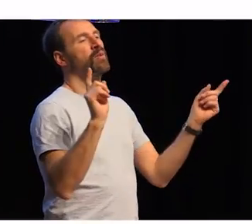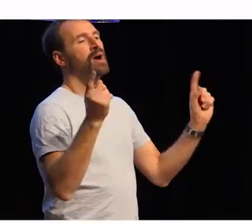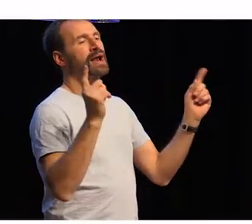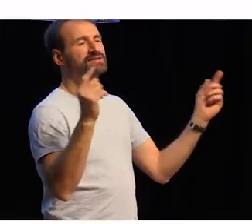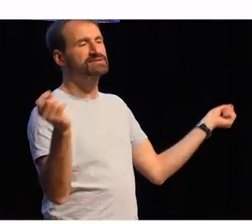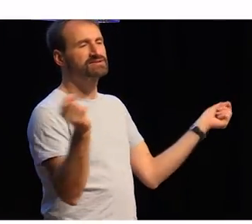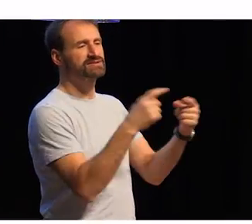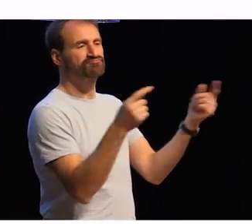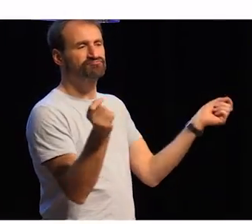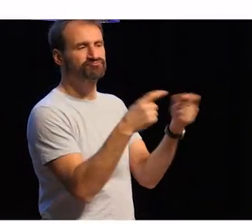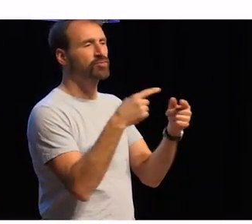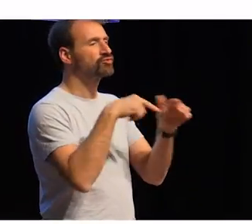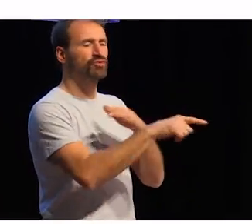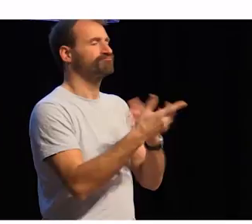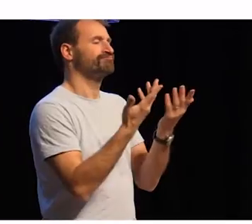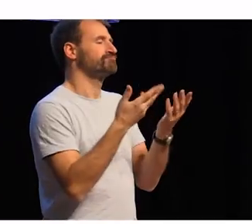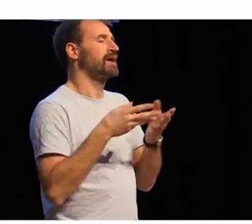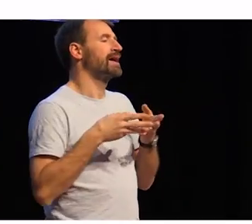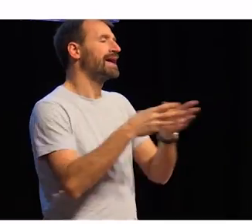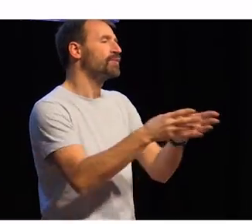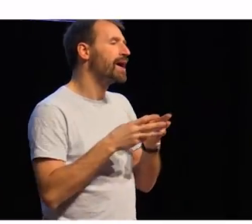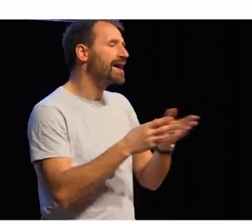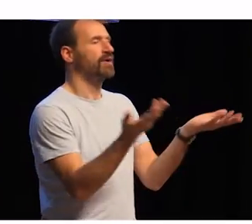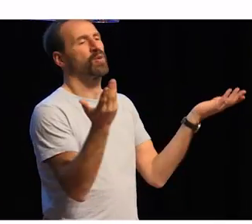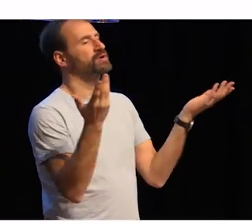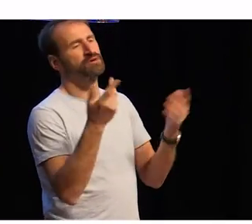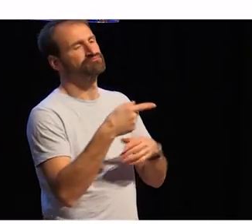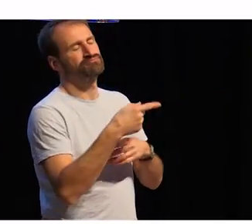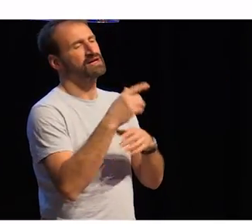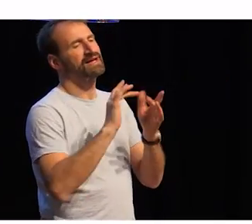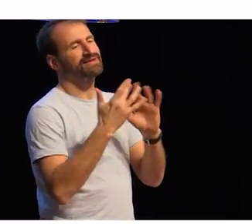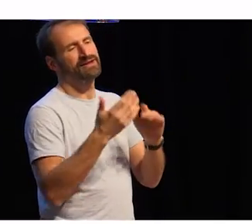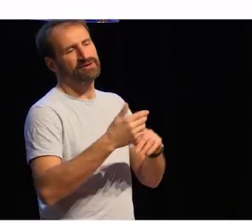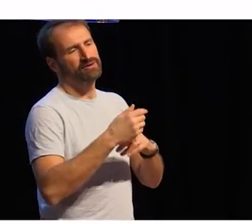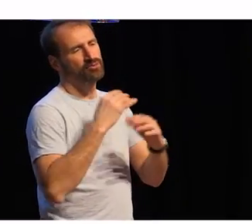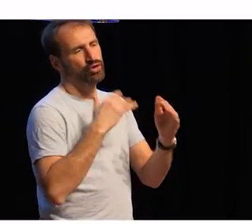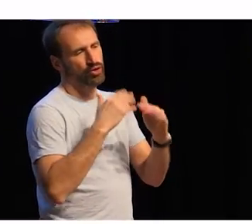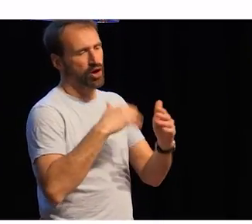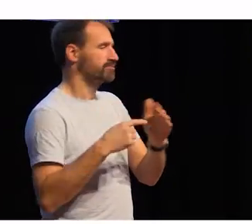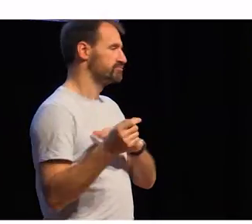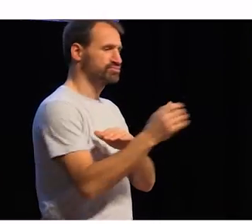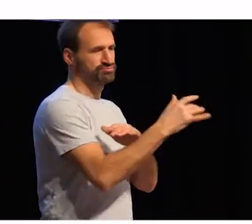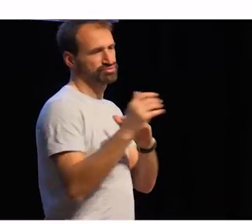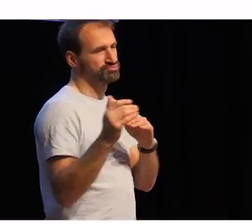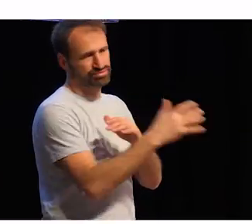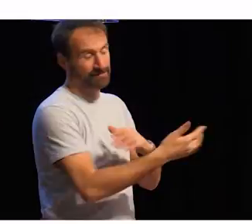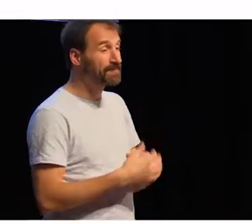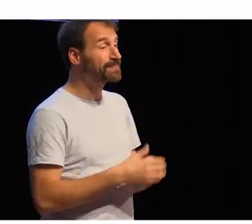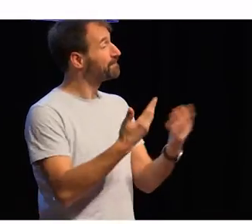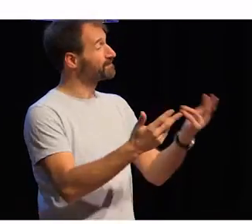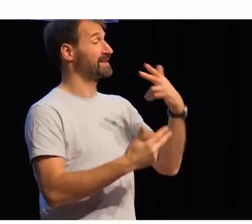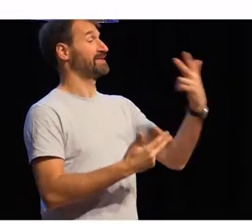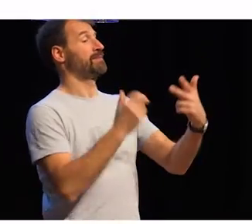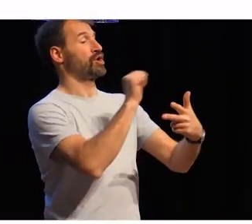using the internet protocol. So these are the three major models of how JavaScript can interact with the world. And I